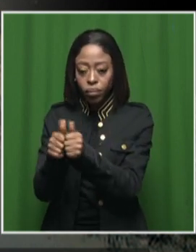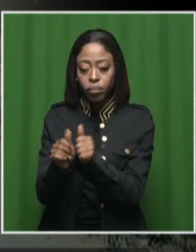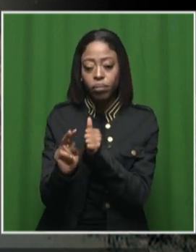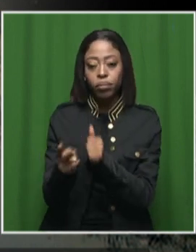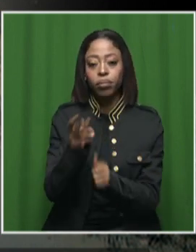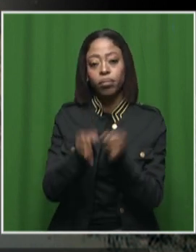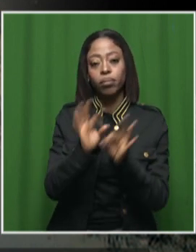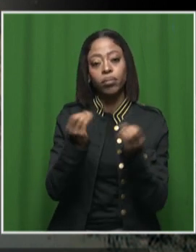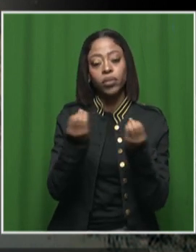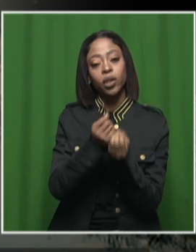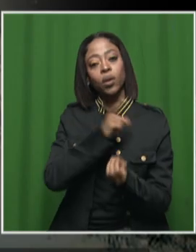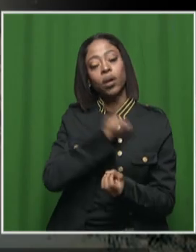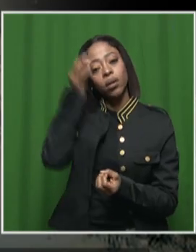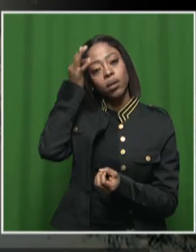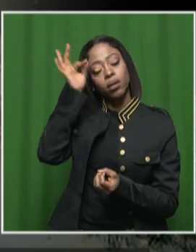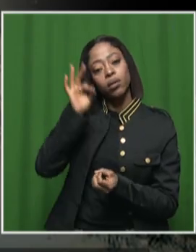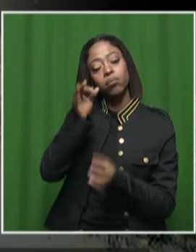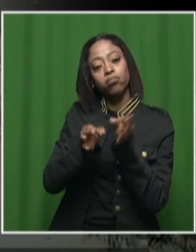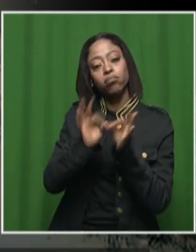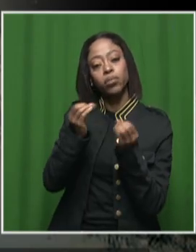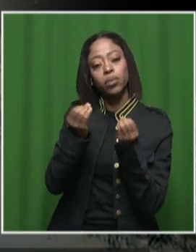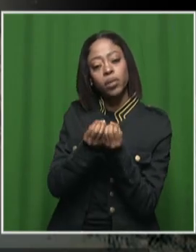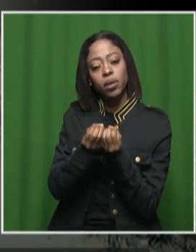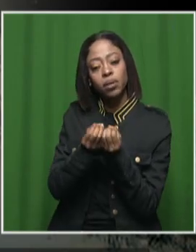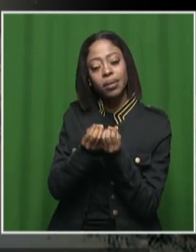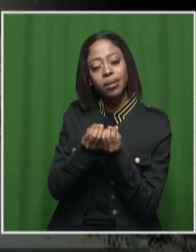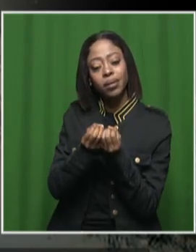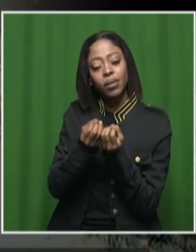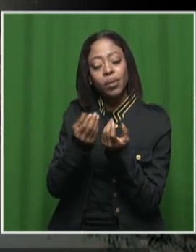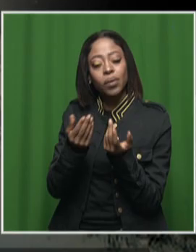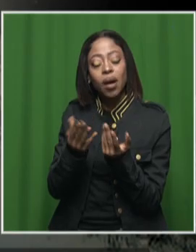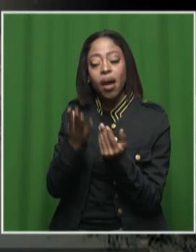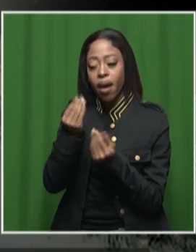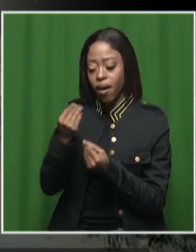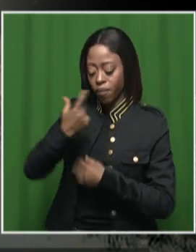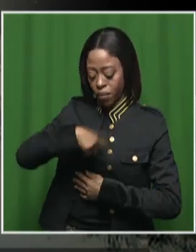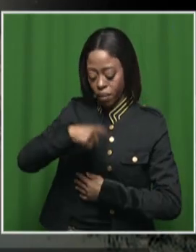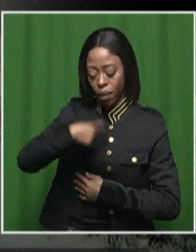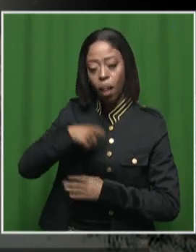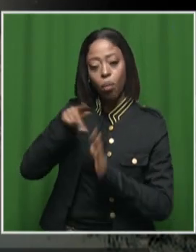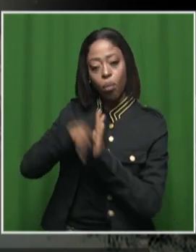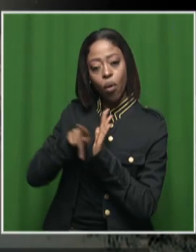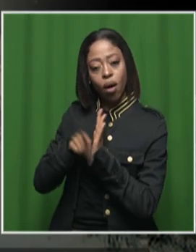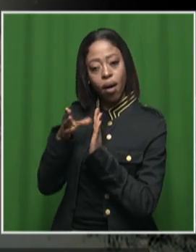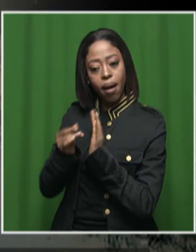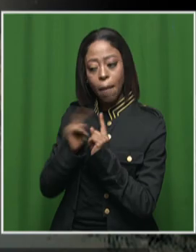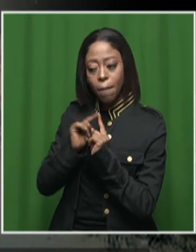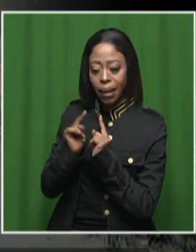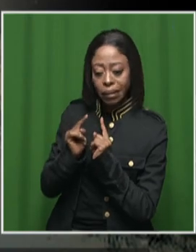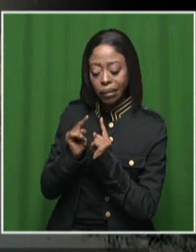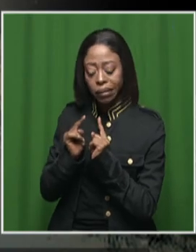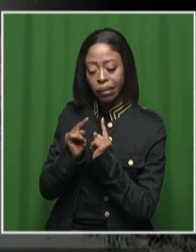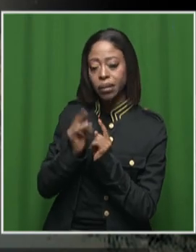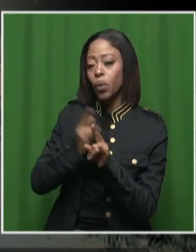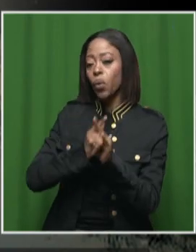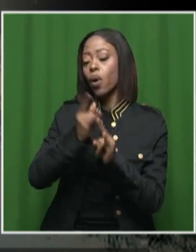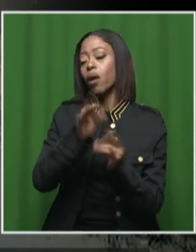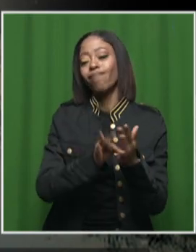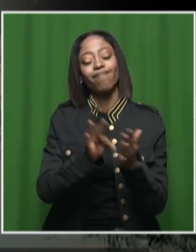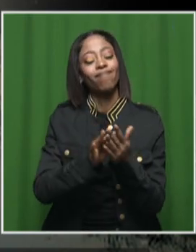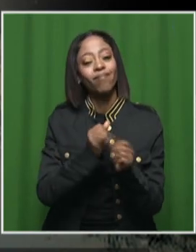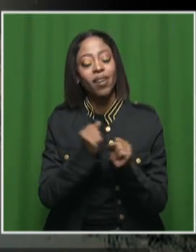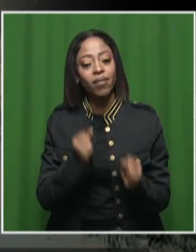parties, or the then singularly governing parties' own internal polling had shown that they were not going to win the election. And